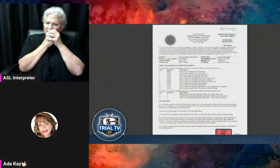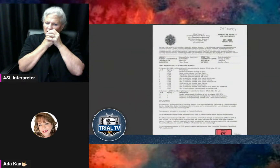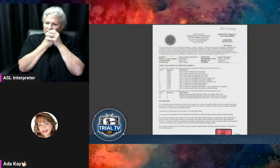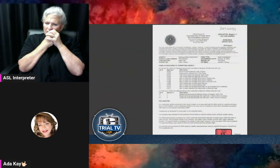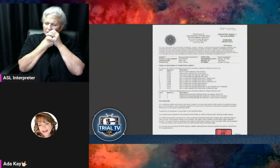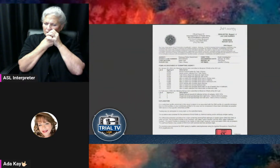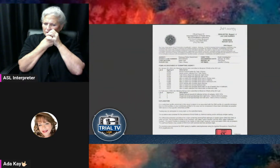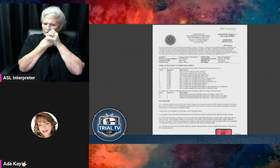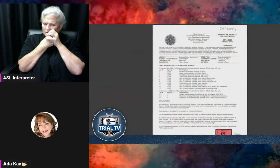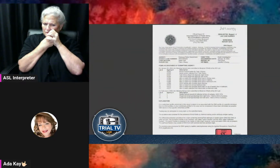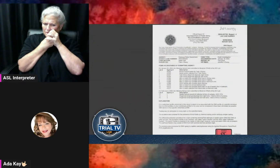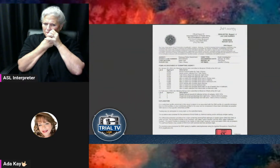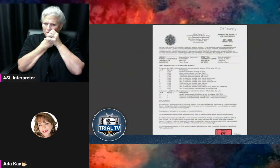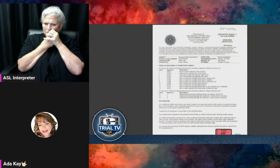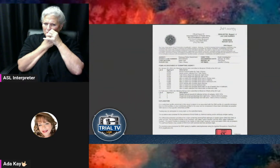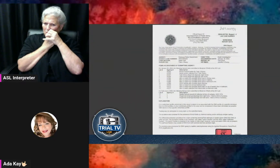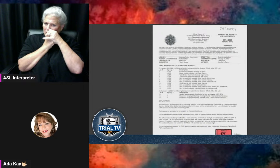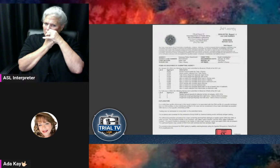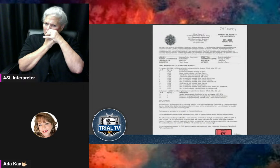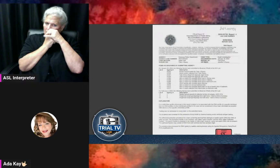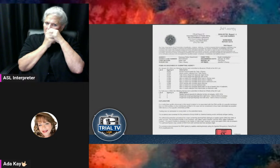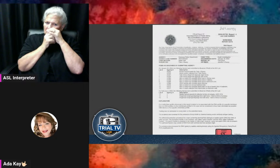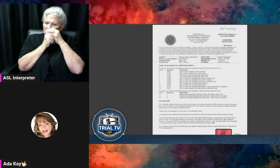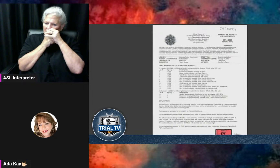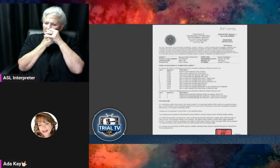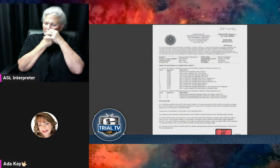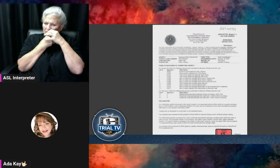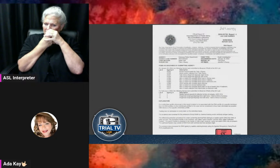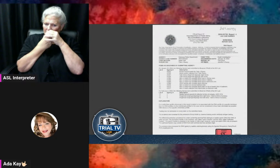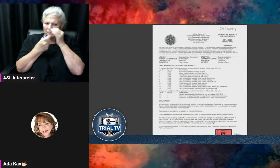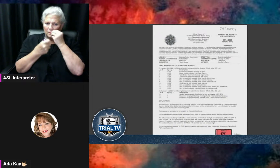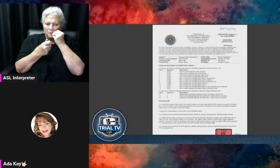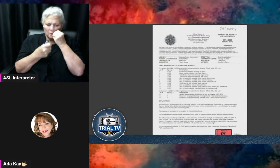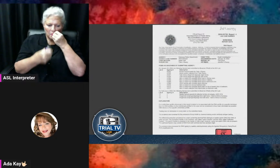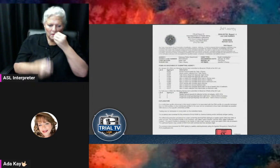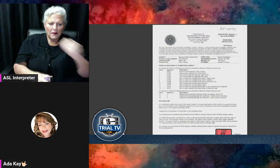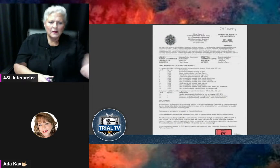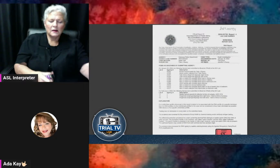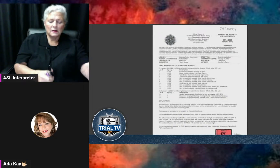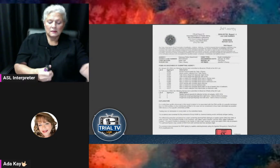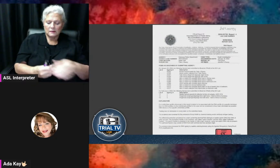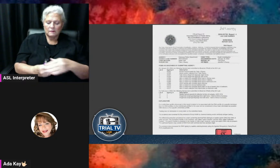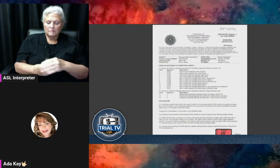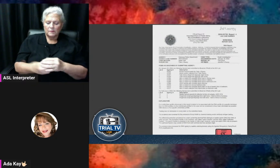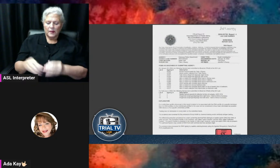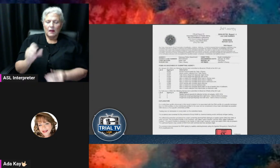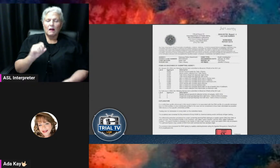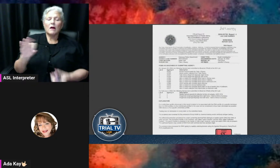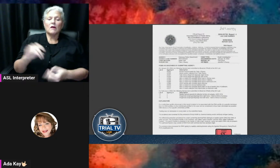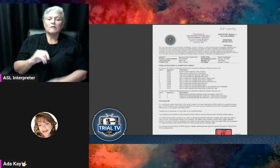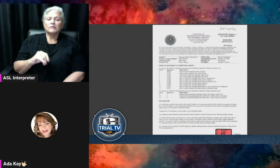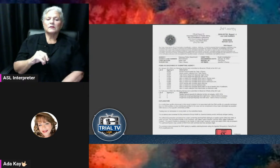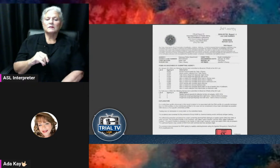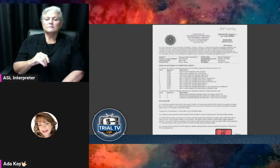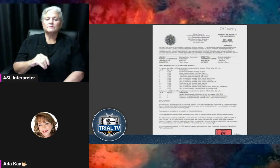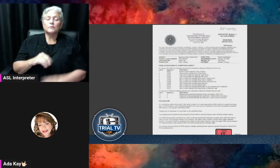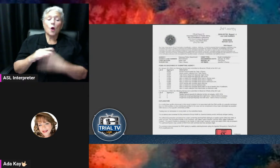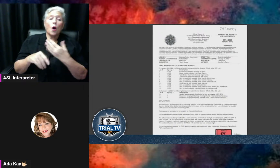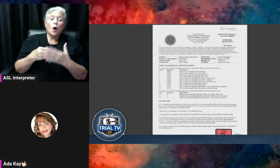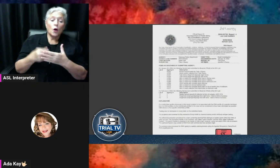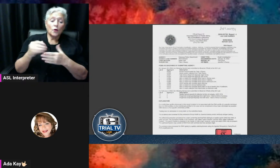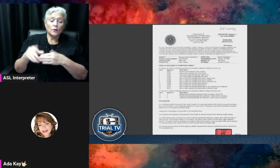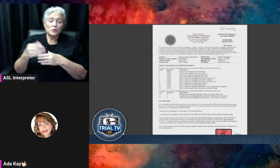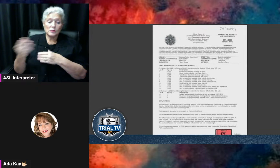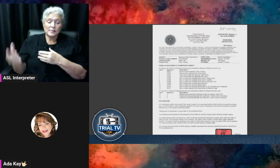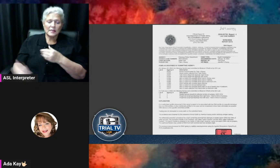So of all those items, which ones did you test? Or should I start with which ones did you